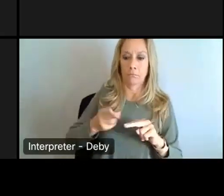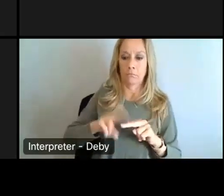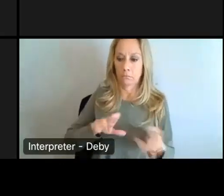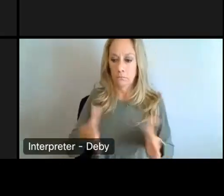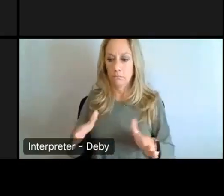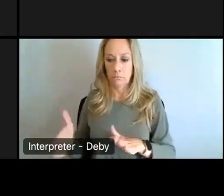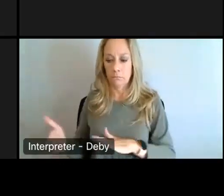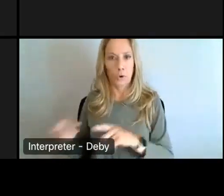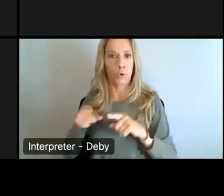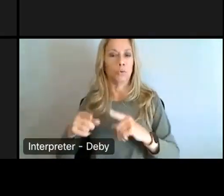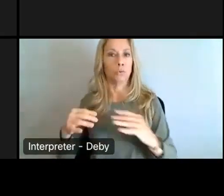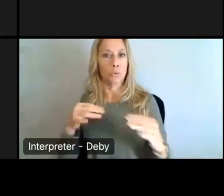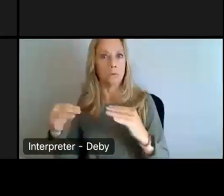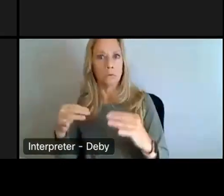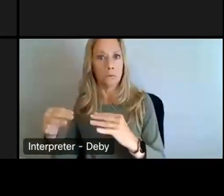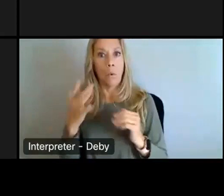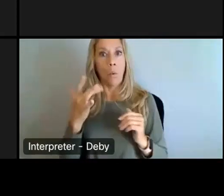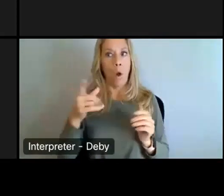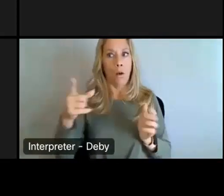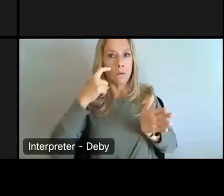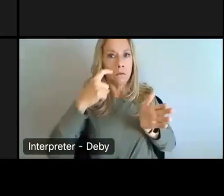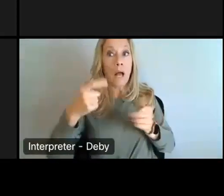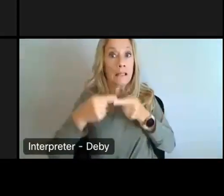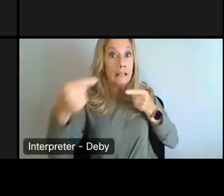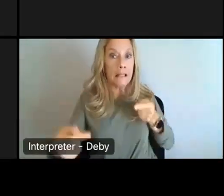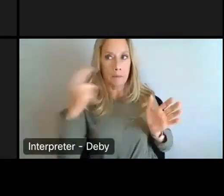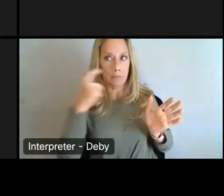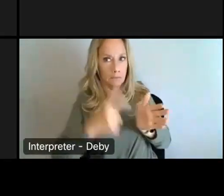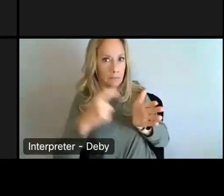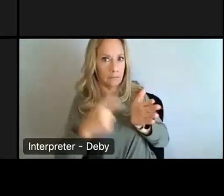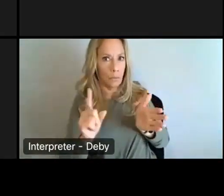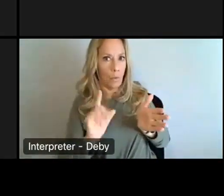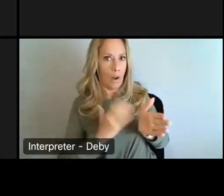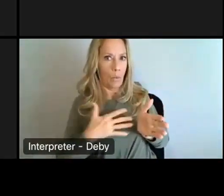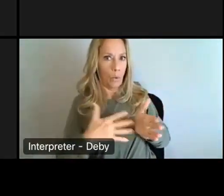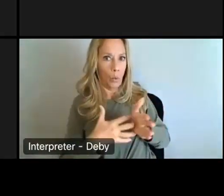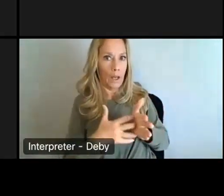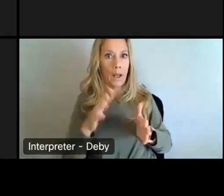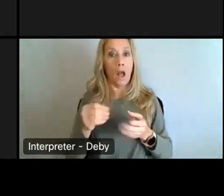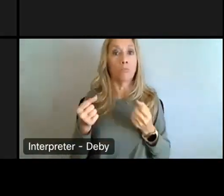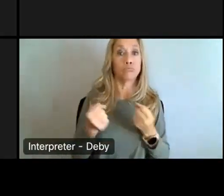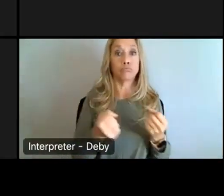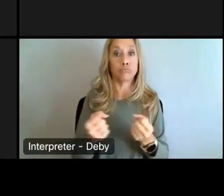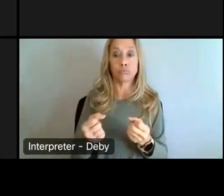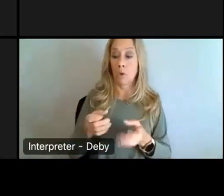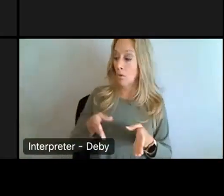up because they started finding our weaknesses, and that the roadside bombs, the dismounted